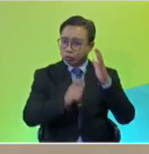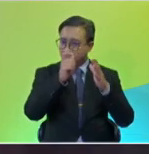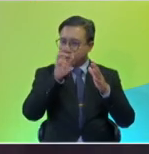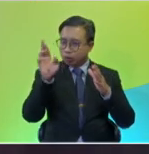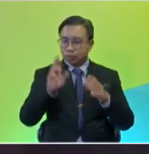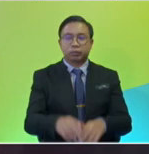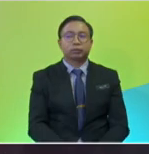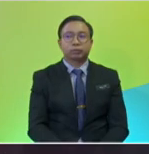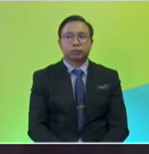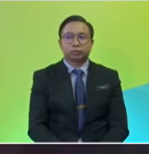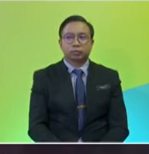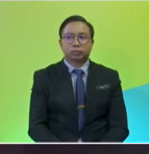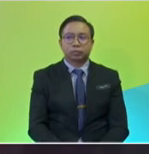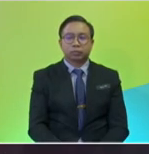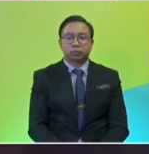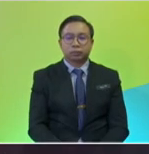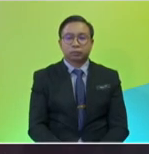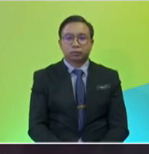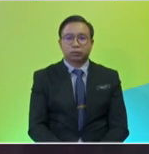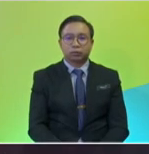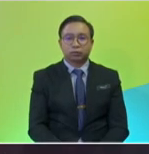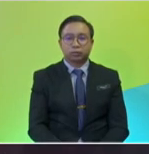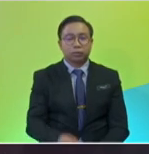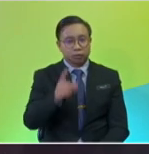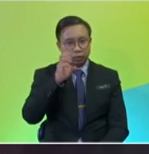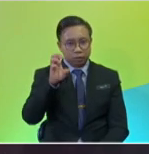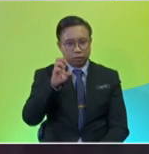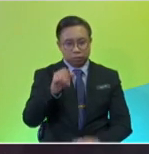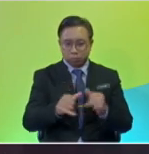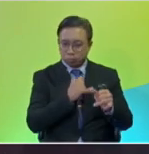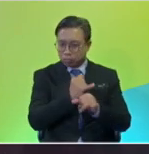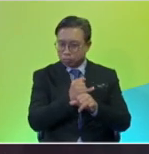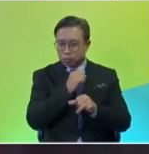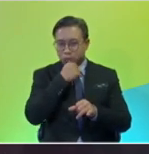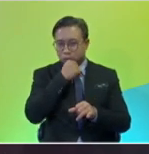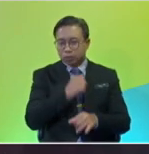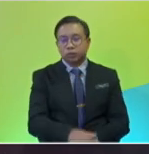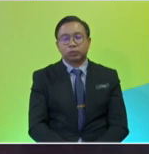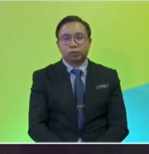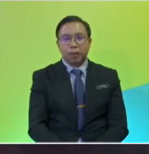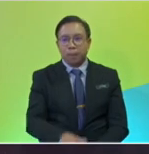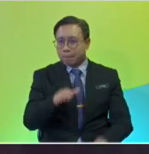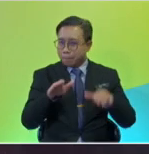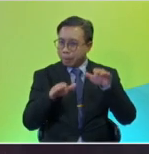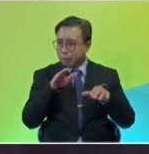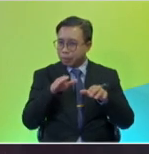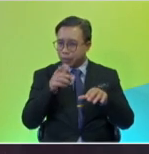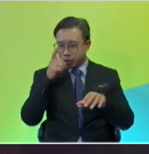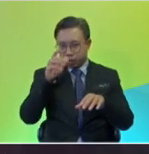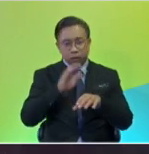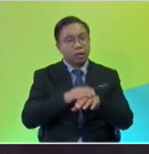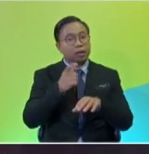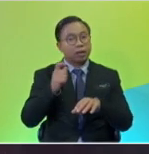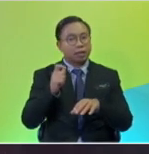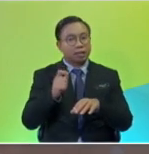rhino and a really small 100 years old rhino. Okay, maybe because maybe. Hannah look at the slide.